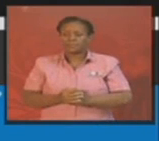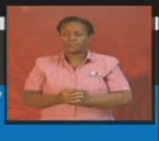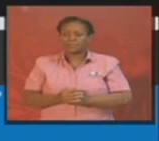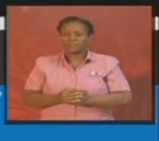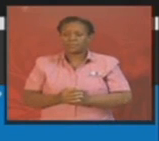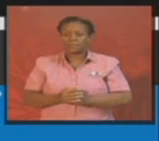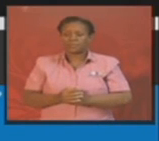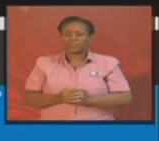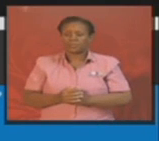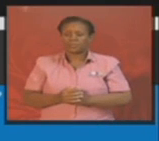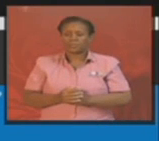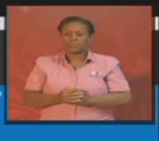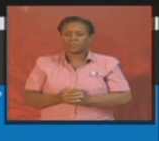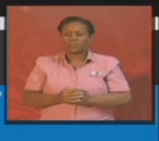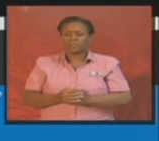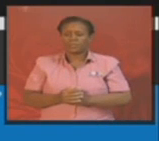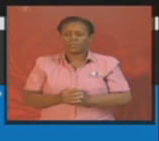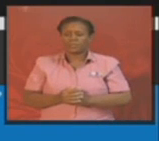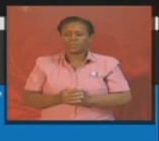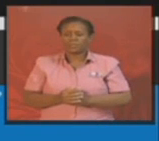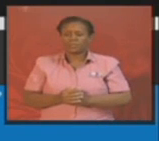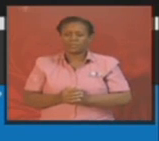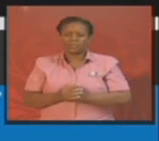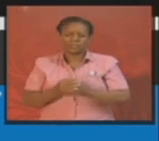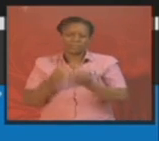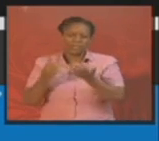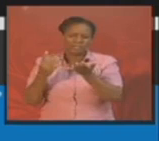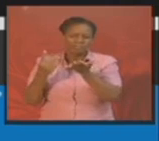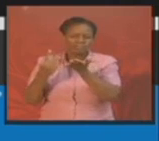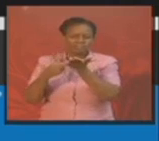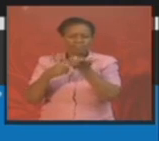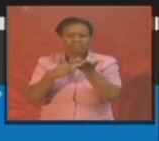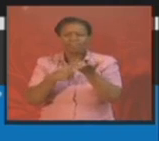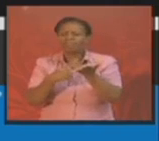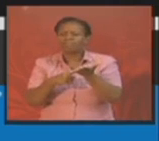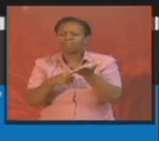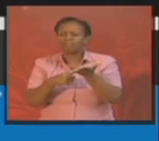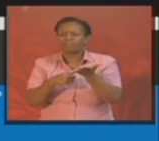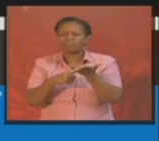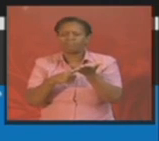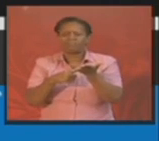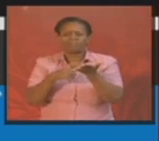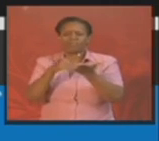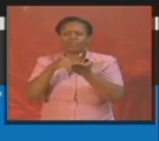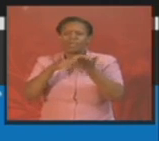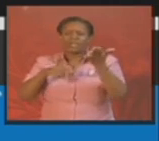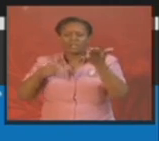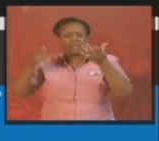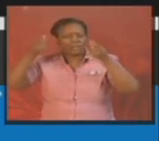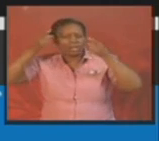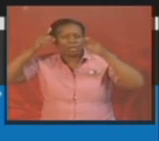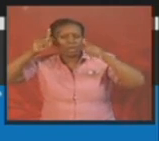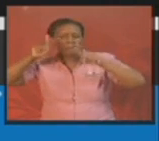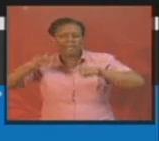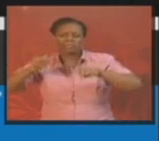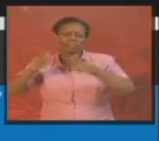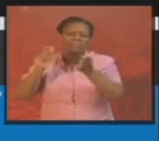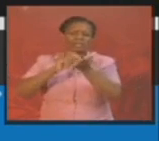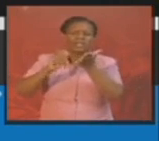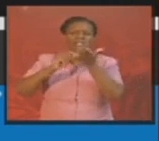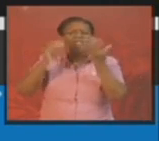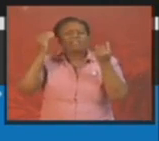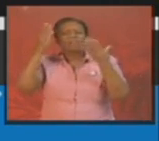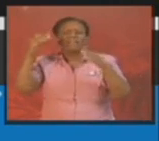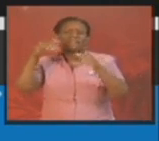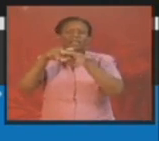you tell us what exactly does that agreement entails? And second question, Dr. Hines. Dr.